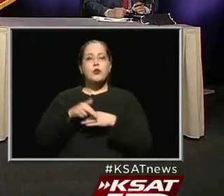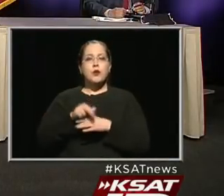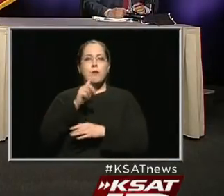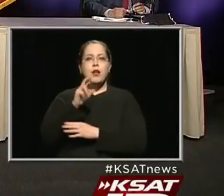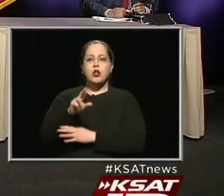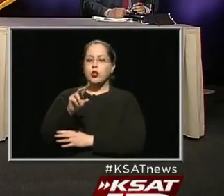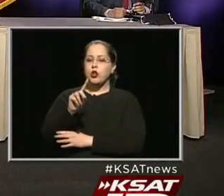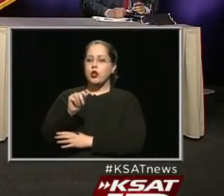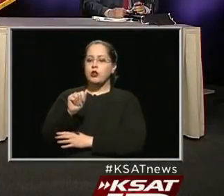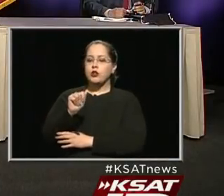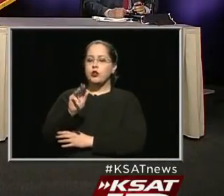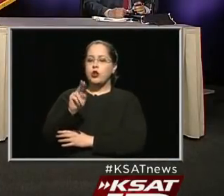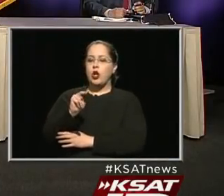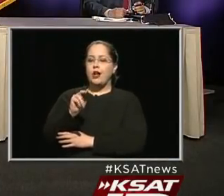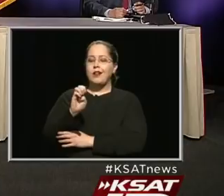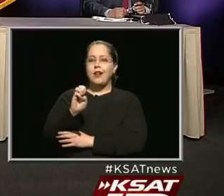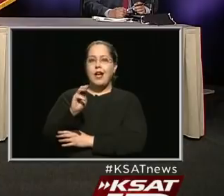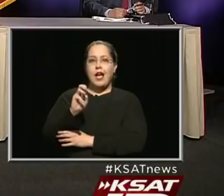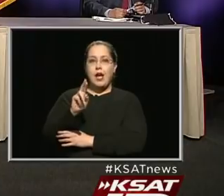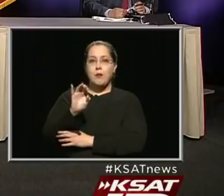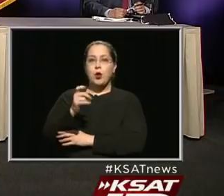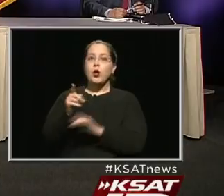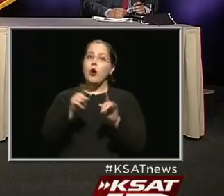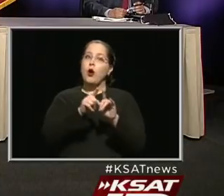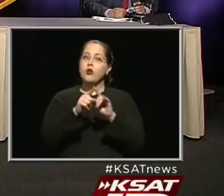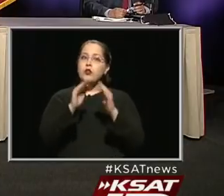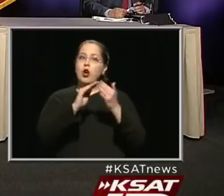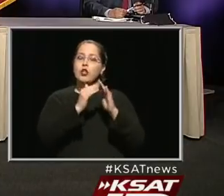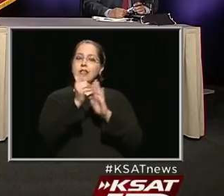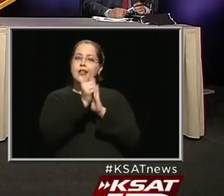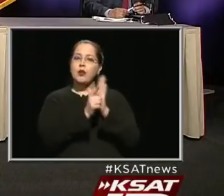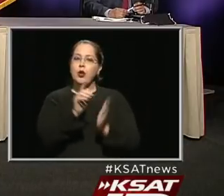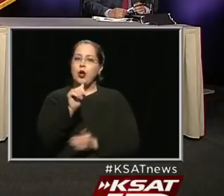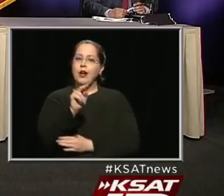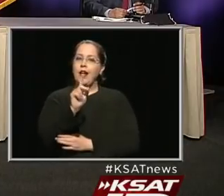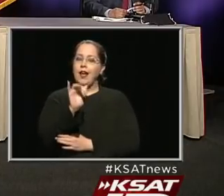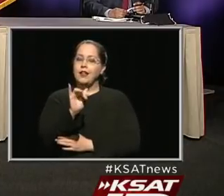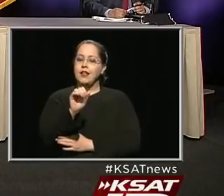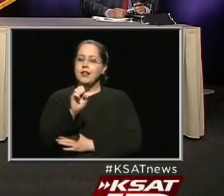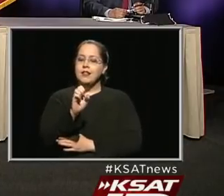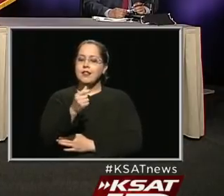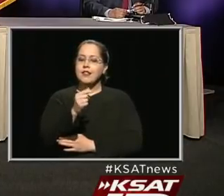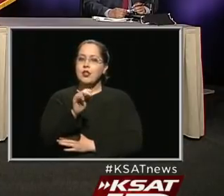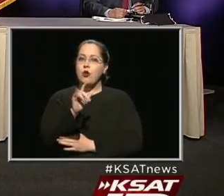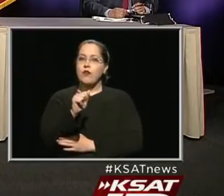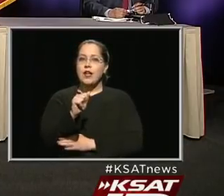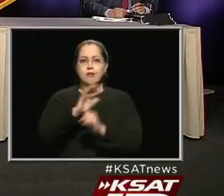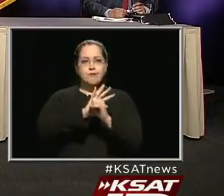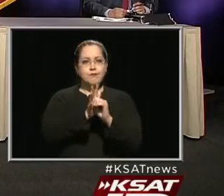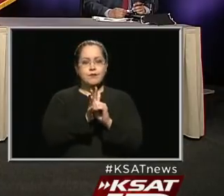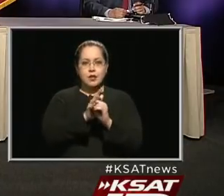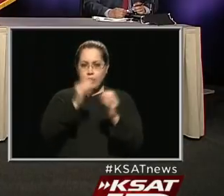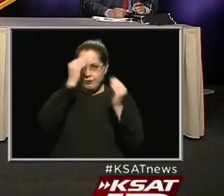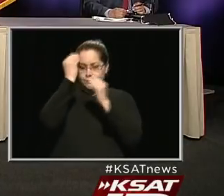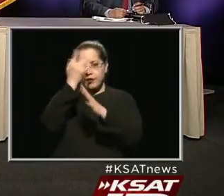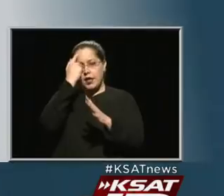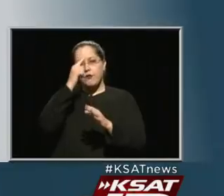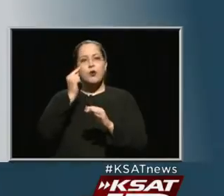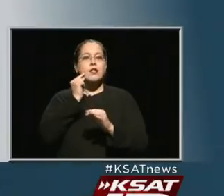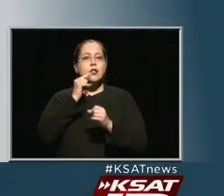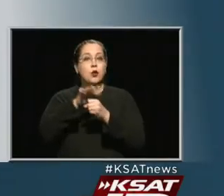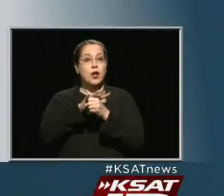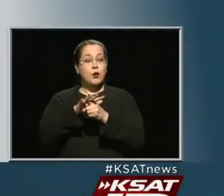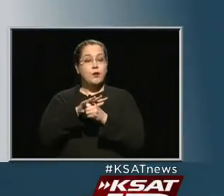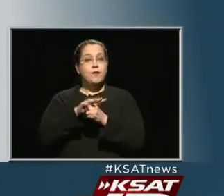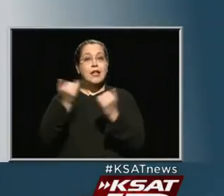of Metro Health, along with our city attorney, Andy Segovia. And this is our COVID-19 update for the San Antonio community.